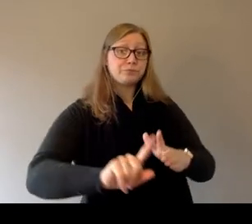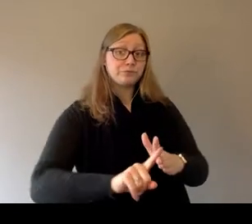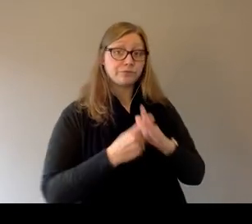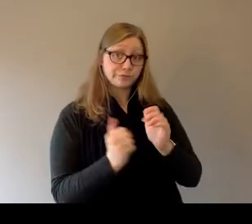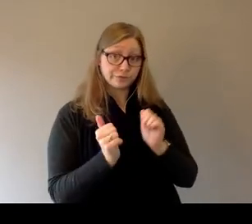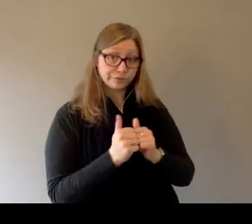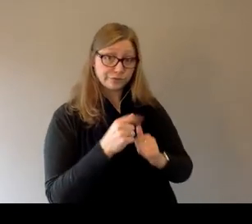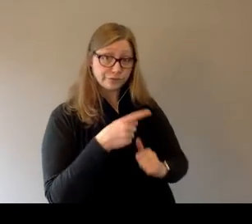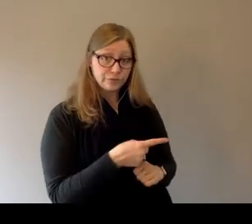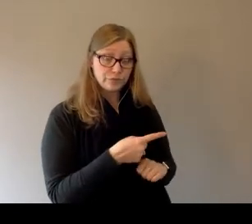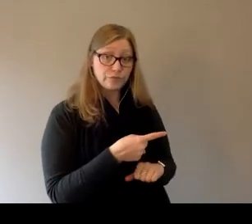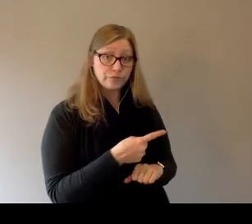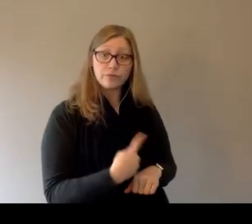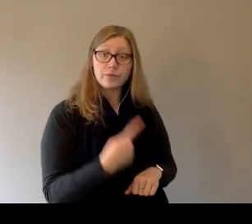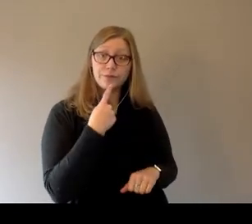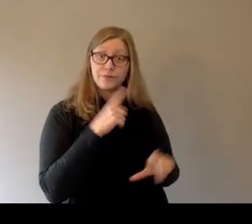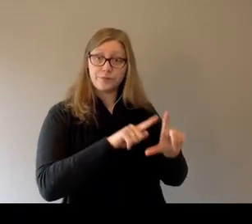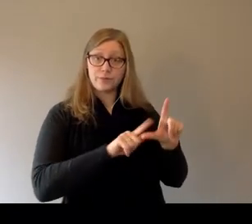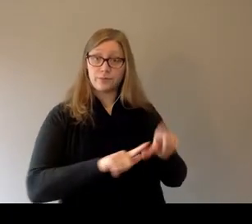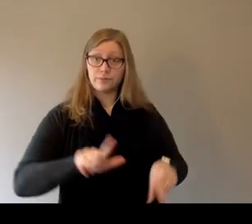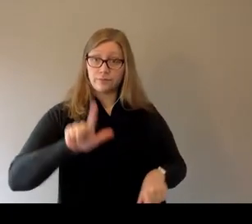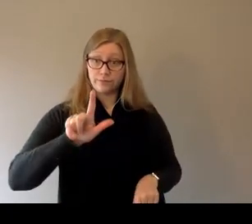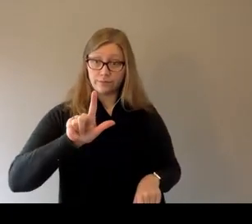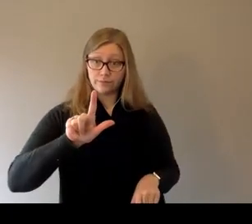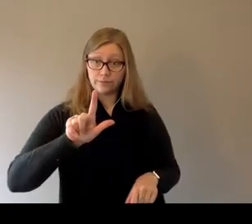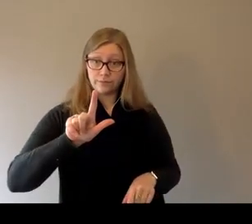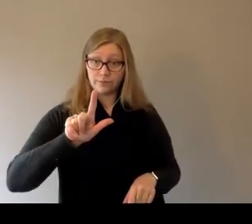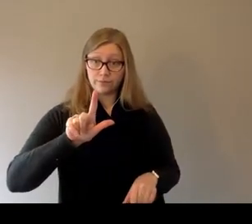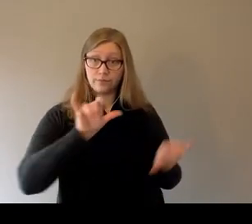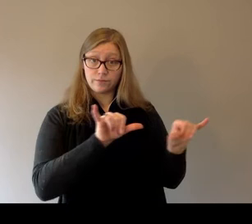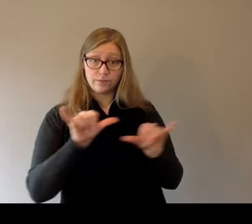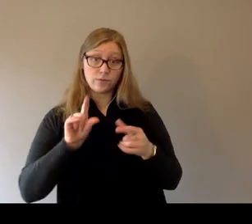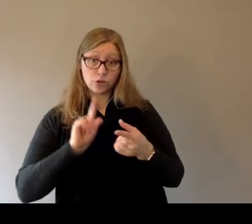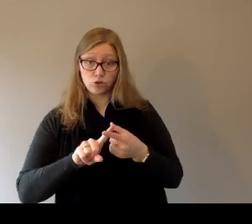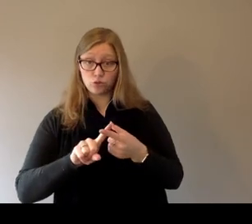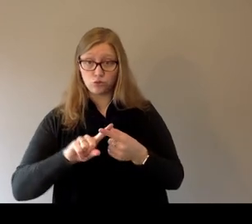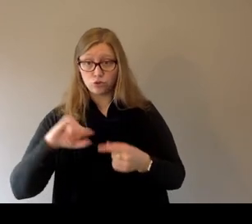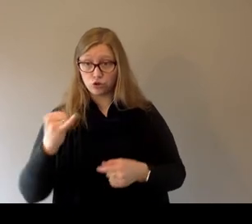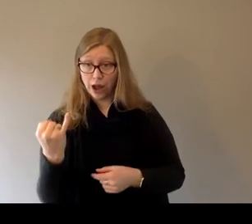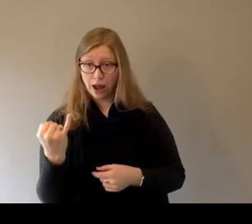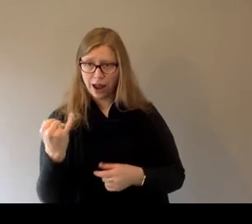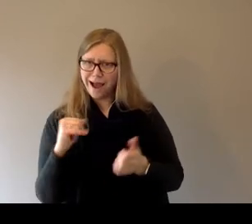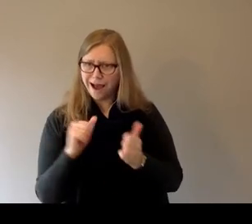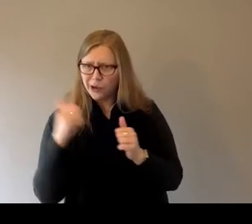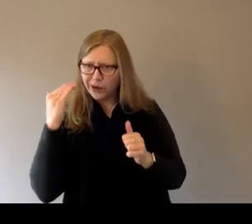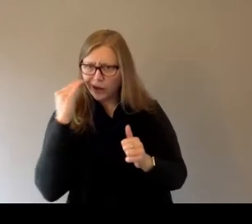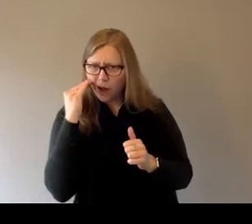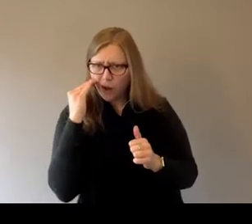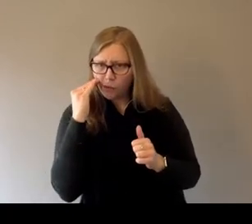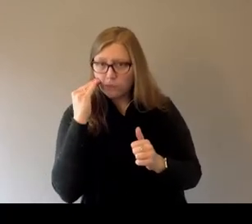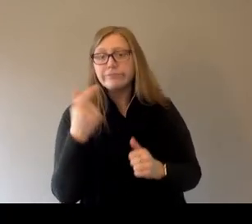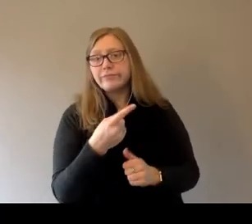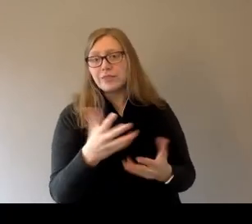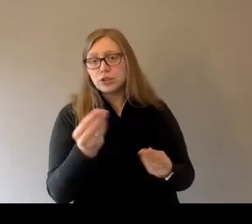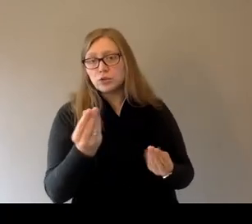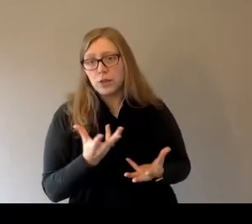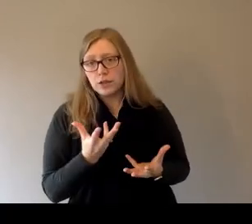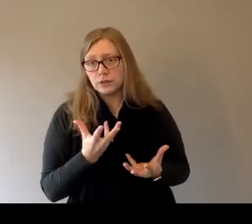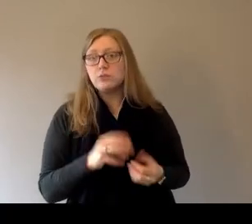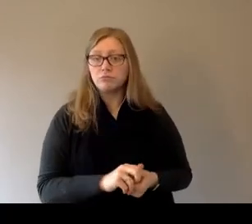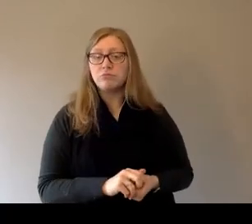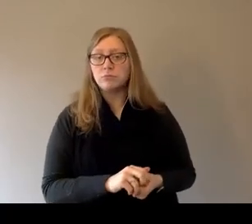say that angle L is congruent to angle J. How do we know that? They told us. So that